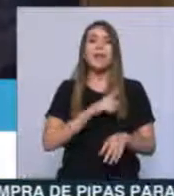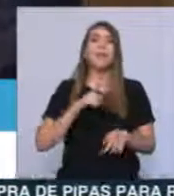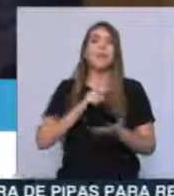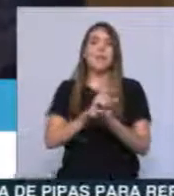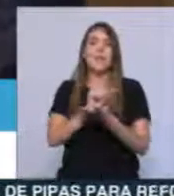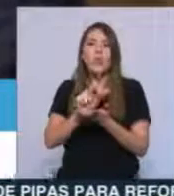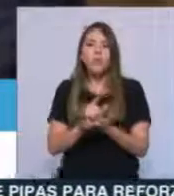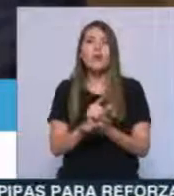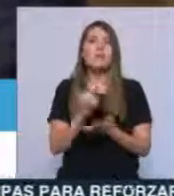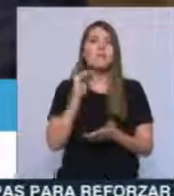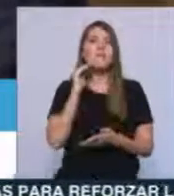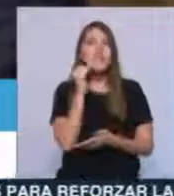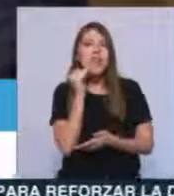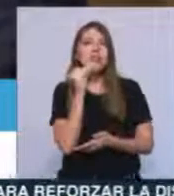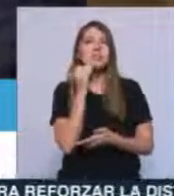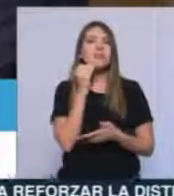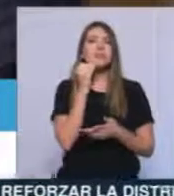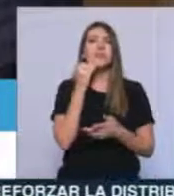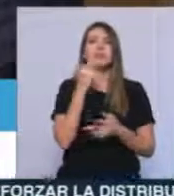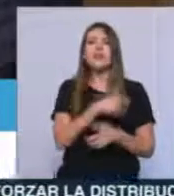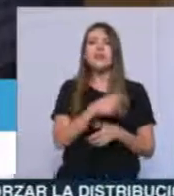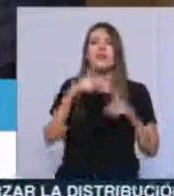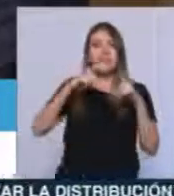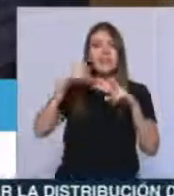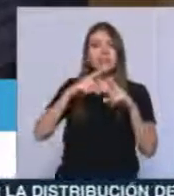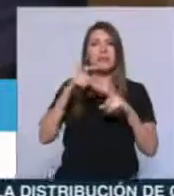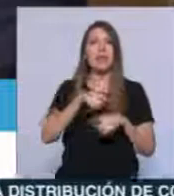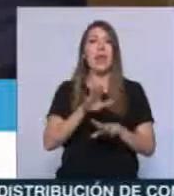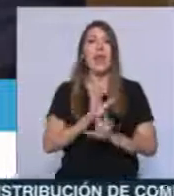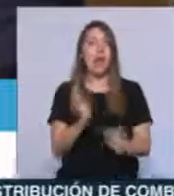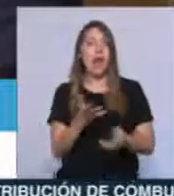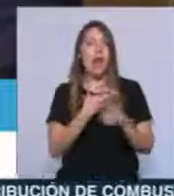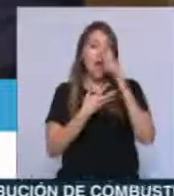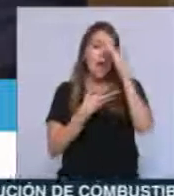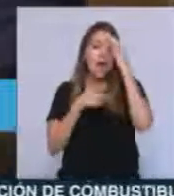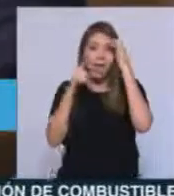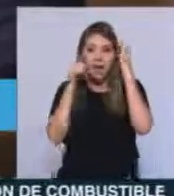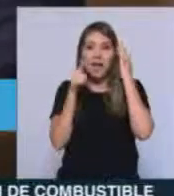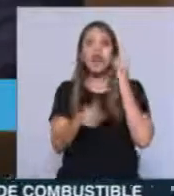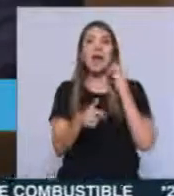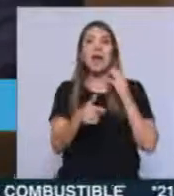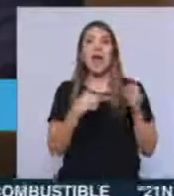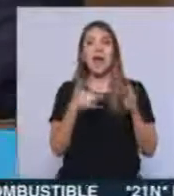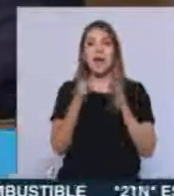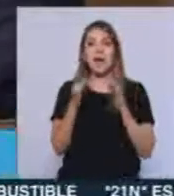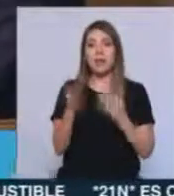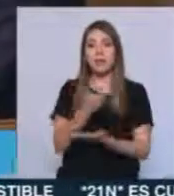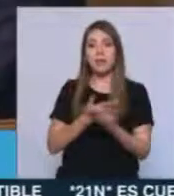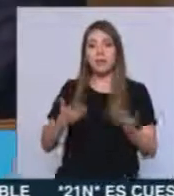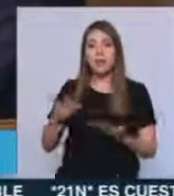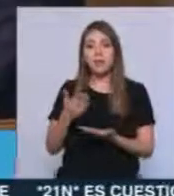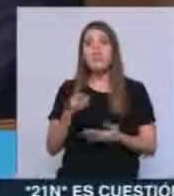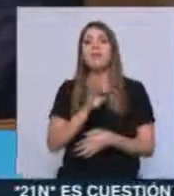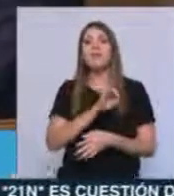Twitter, LinkedIn, and Facebook. But when you realize the reach that we have on social media, I am